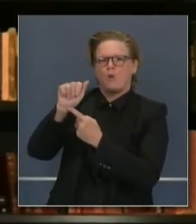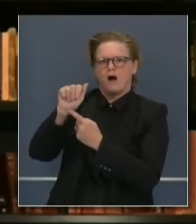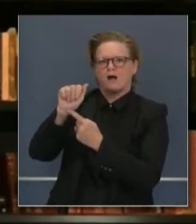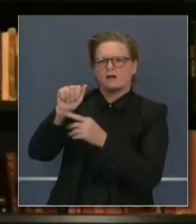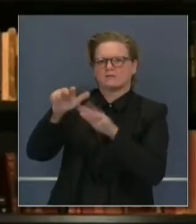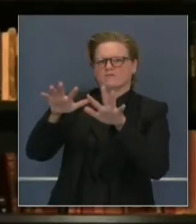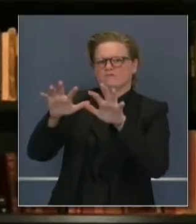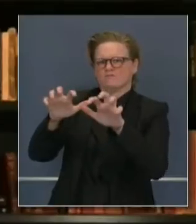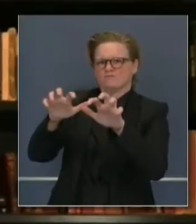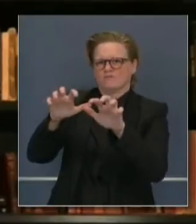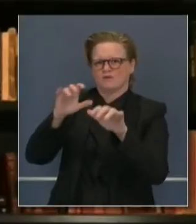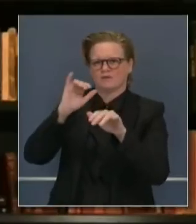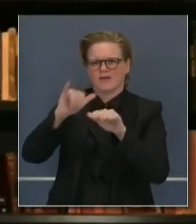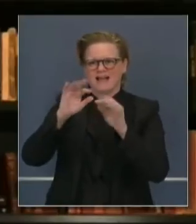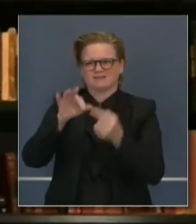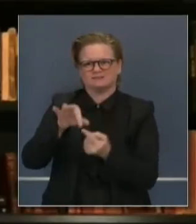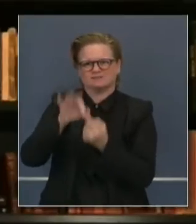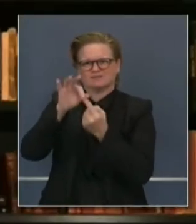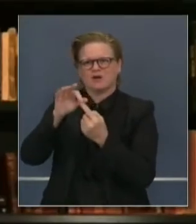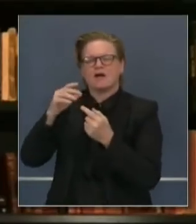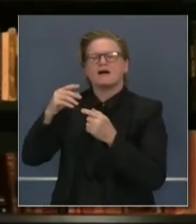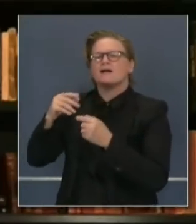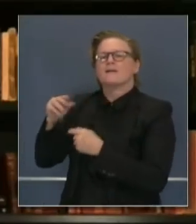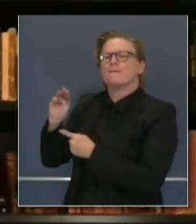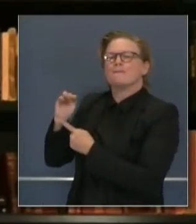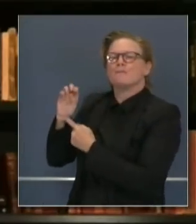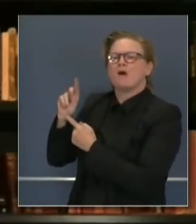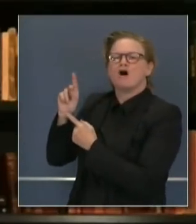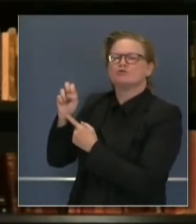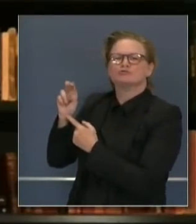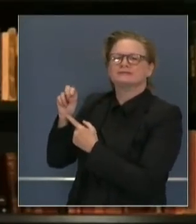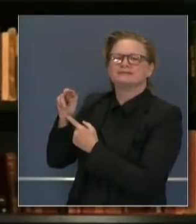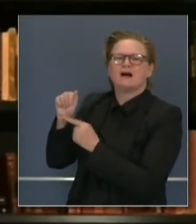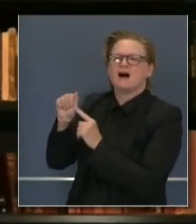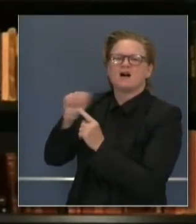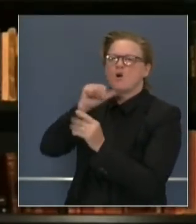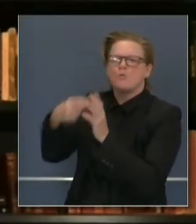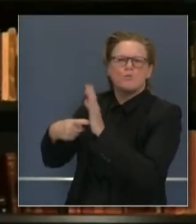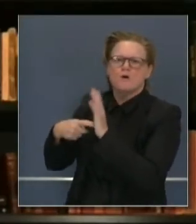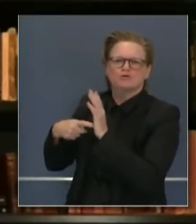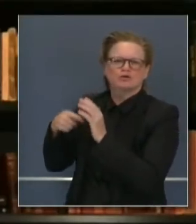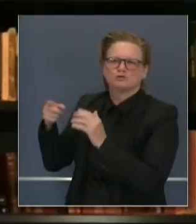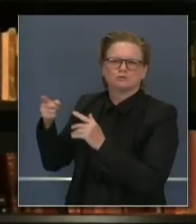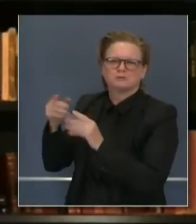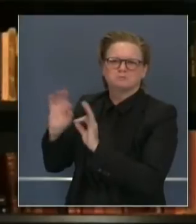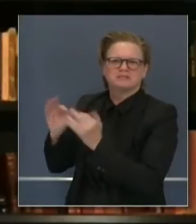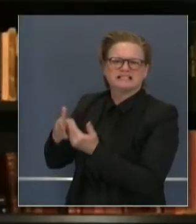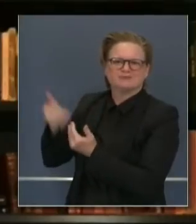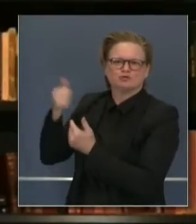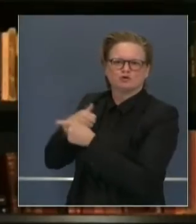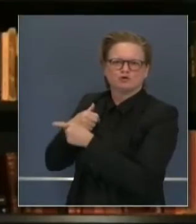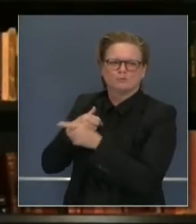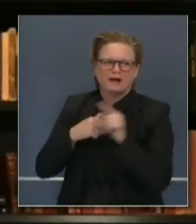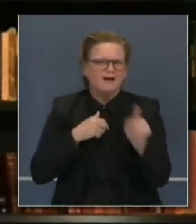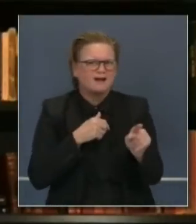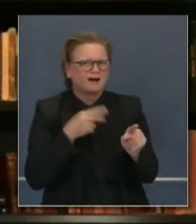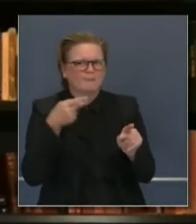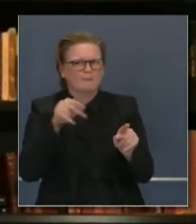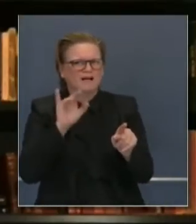with Moderna, and we hope easier still with some of the vaccines that are on the horizon. But we have ordered, and I mentioned